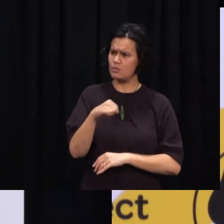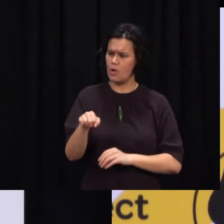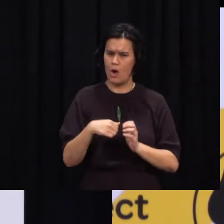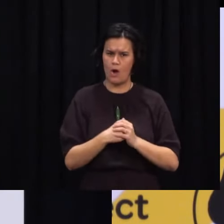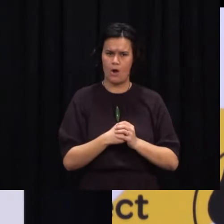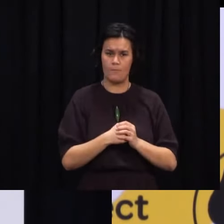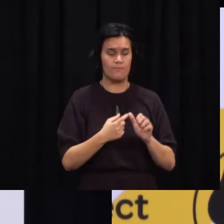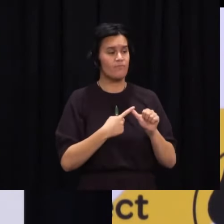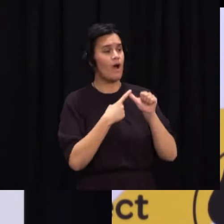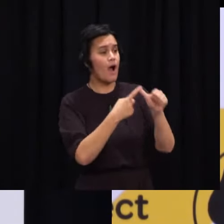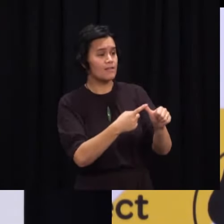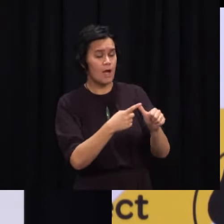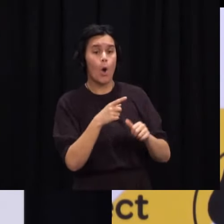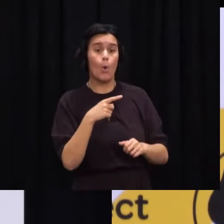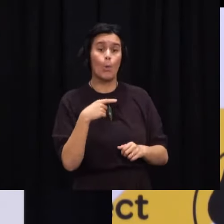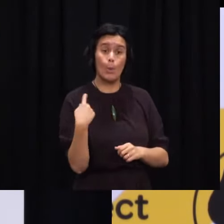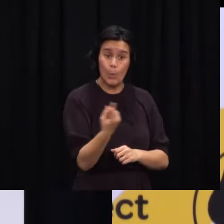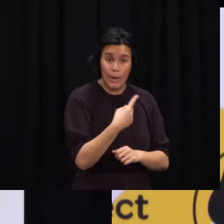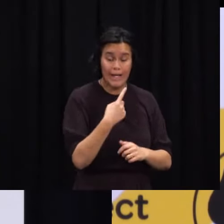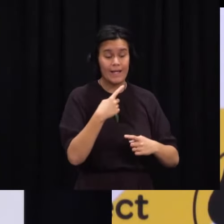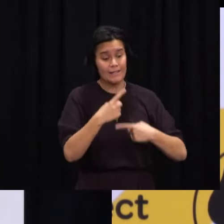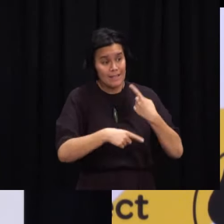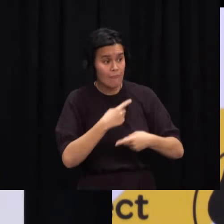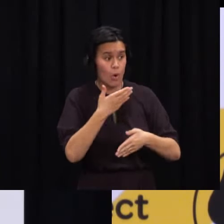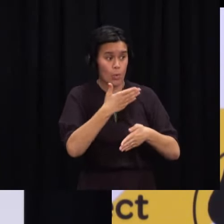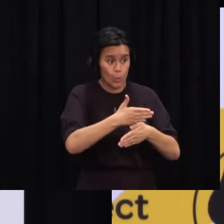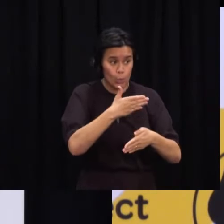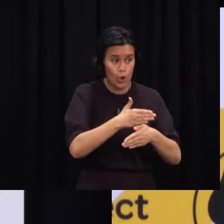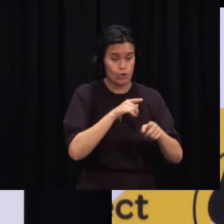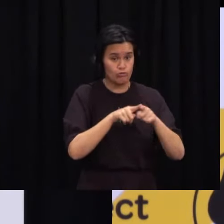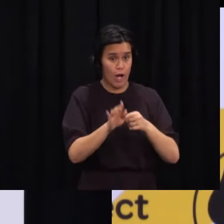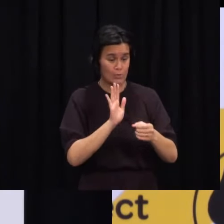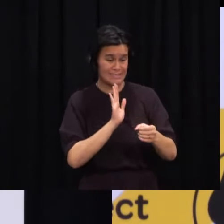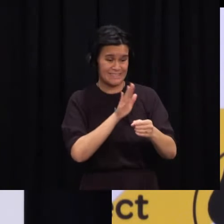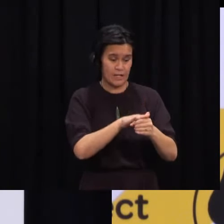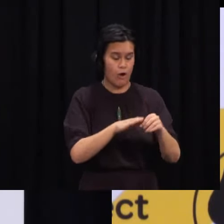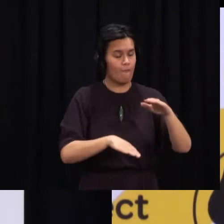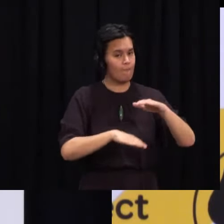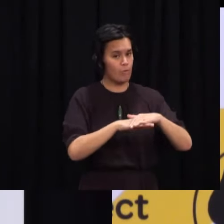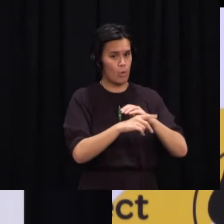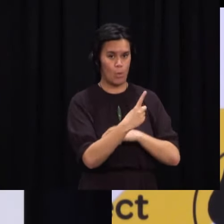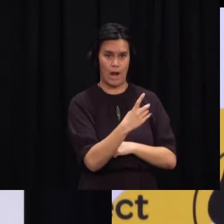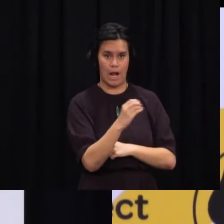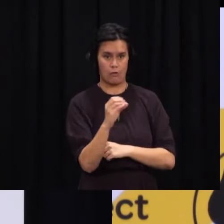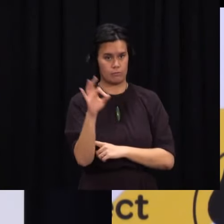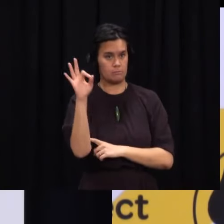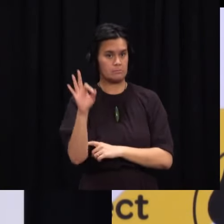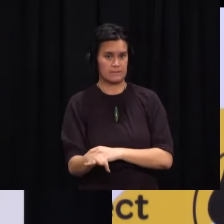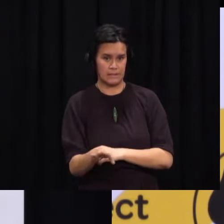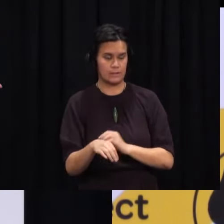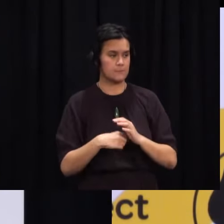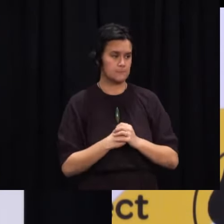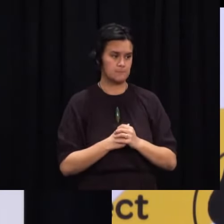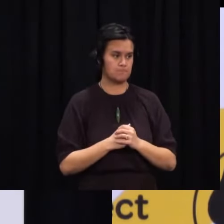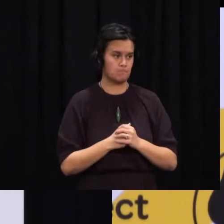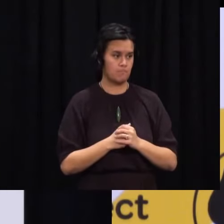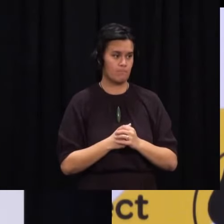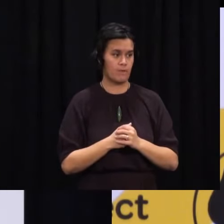is ongoing work to do to stamp it out, which is why we're at level 3. You might see another decision if we thought we were further ahead than that.